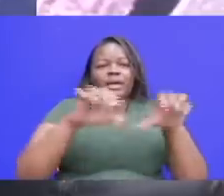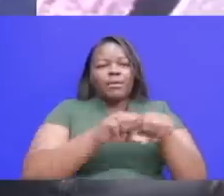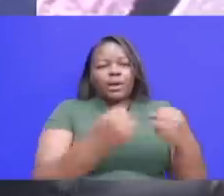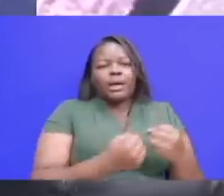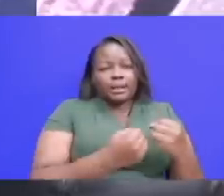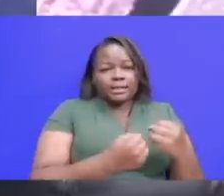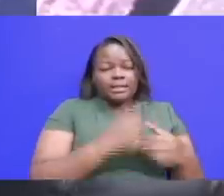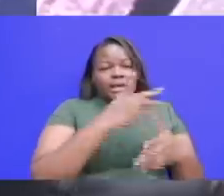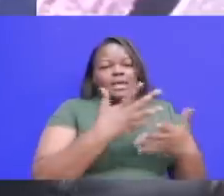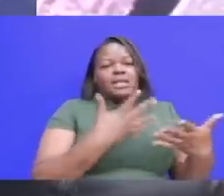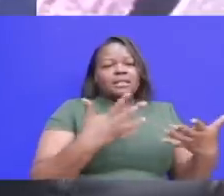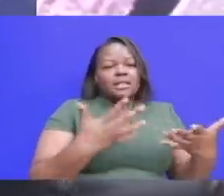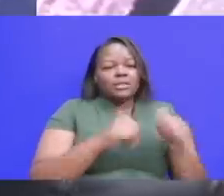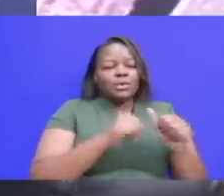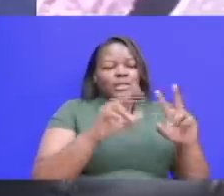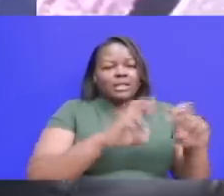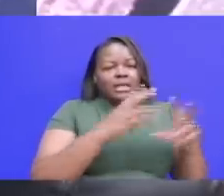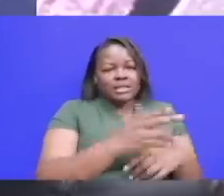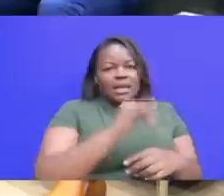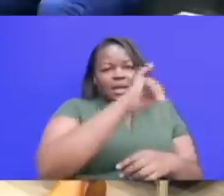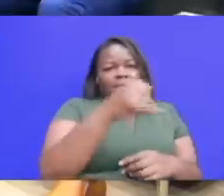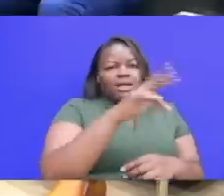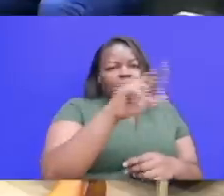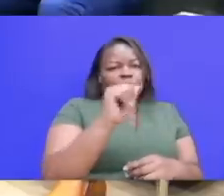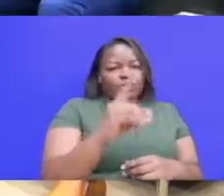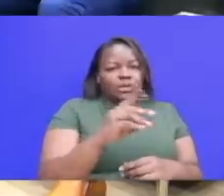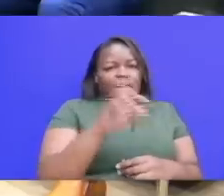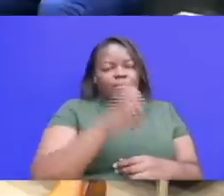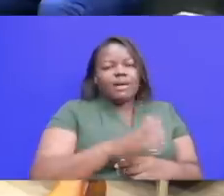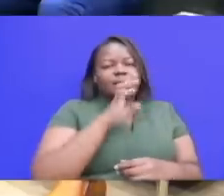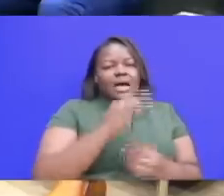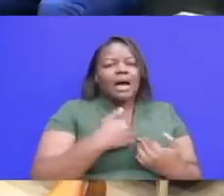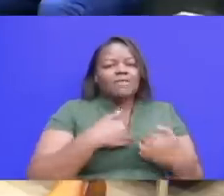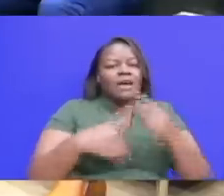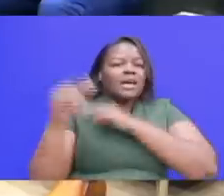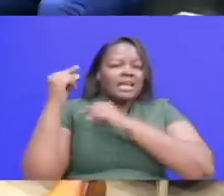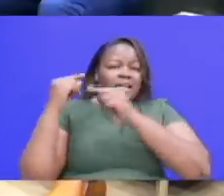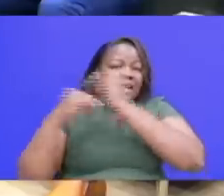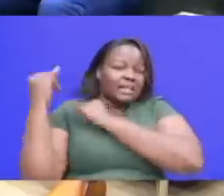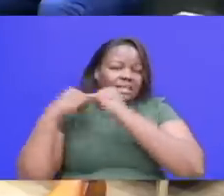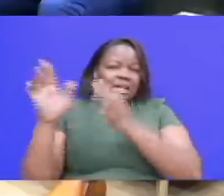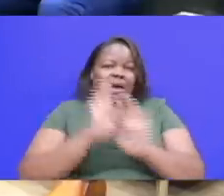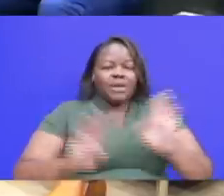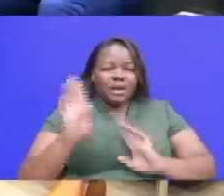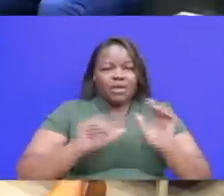brokenness. This thing didn't start here. Judah must have inherited a behavior that started later on.